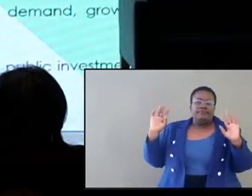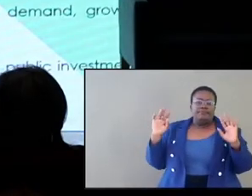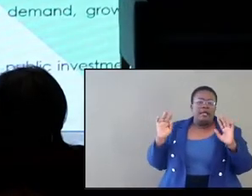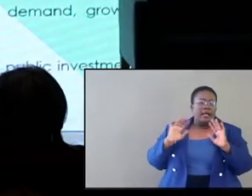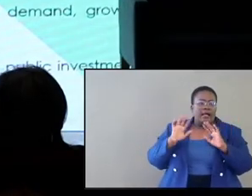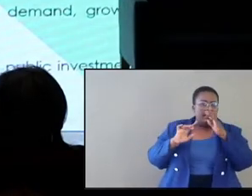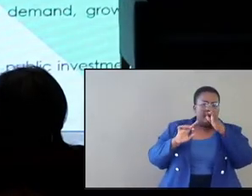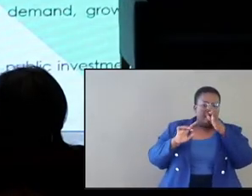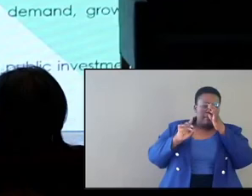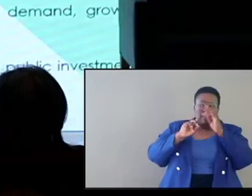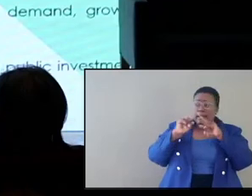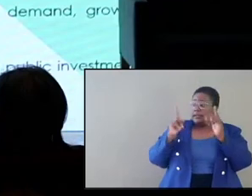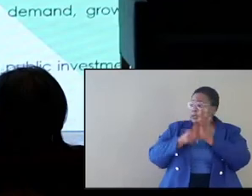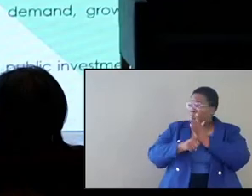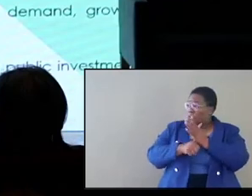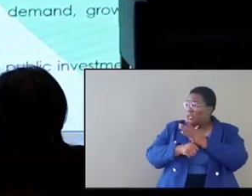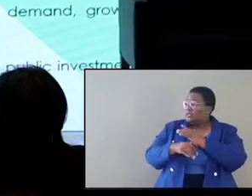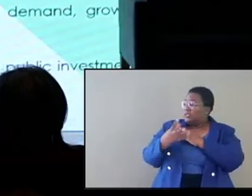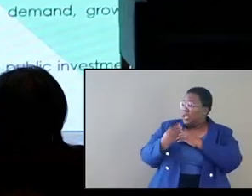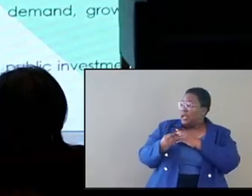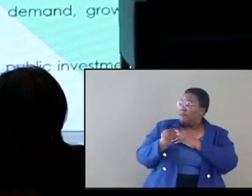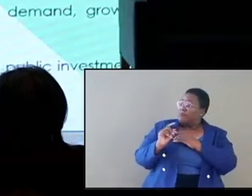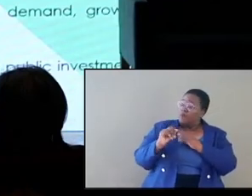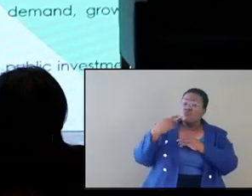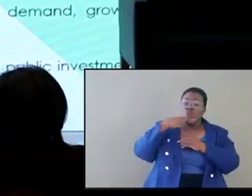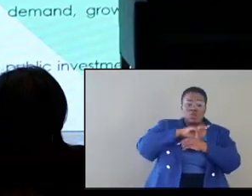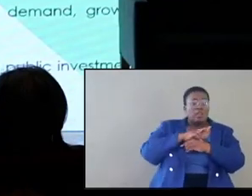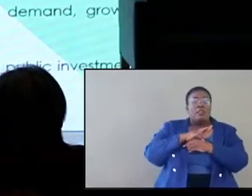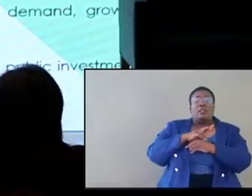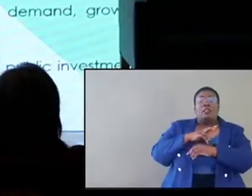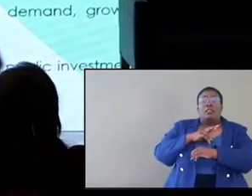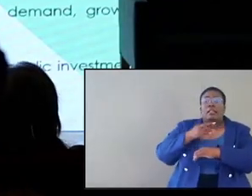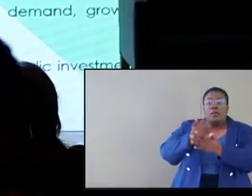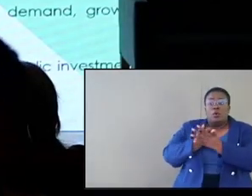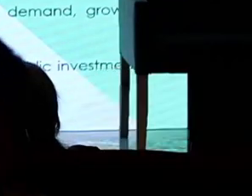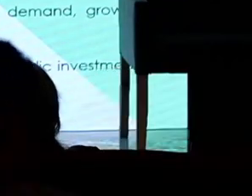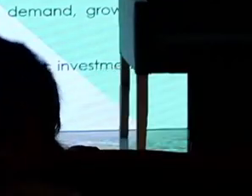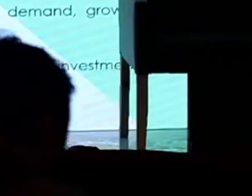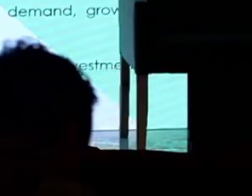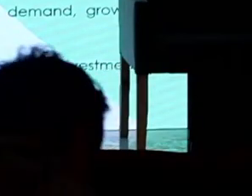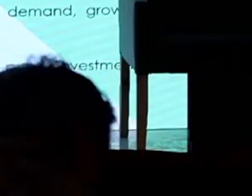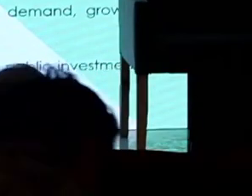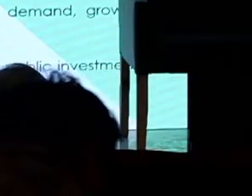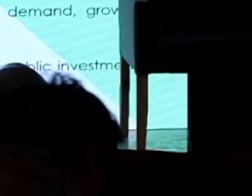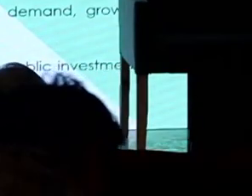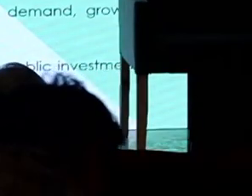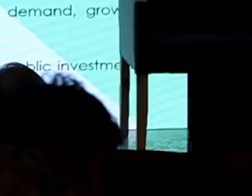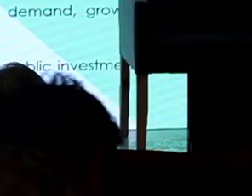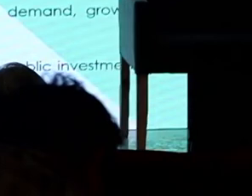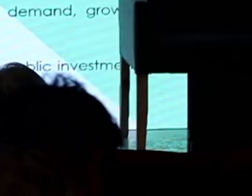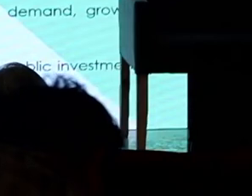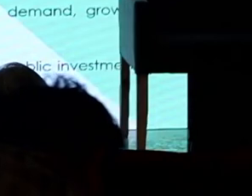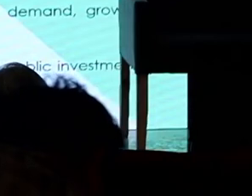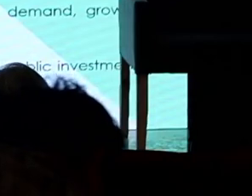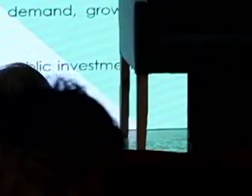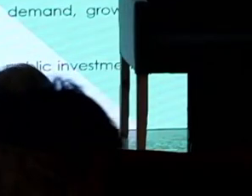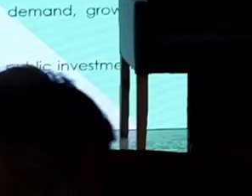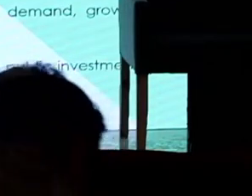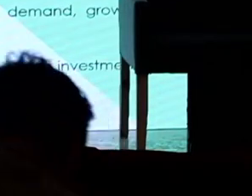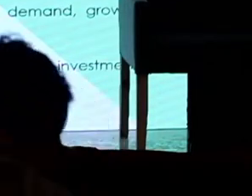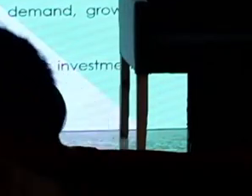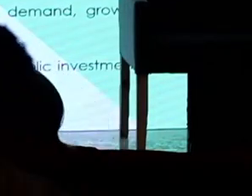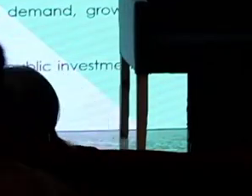actually grants for example have real economic implications right like people talk about fiscal multipliers and I don't want to